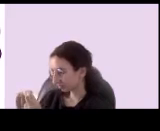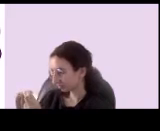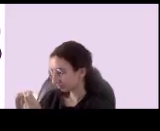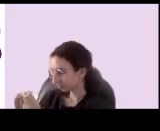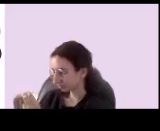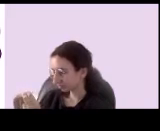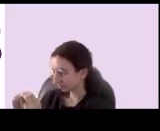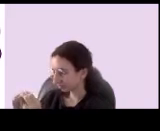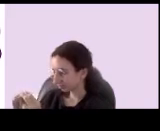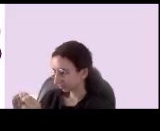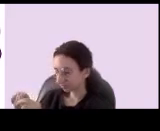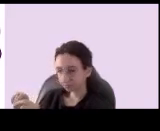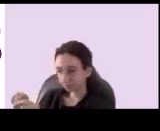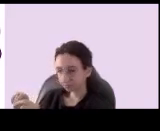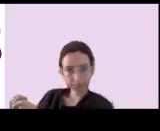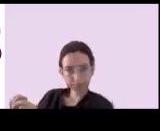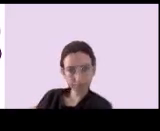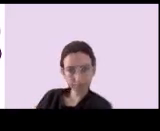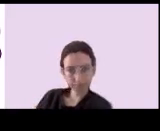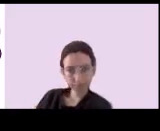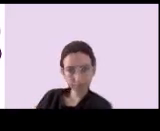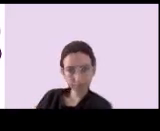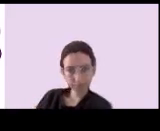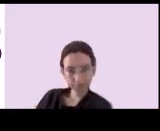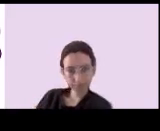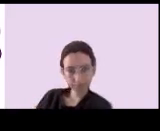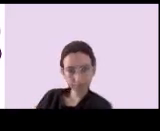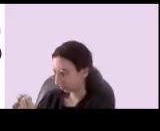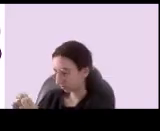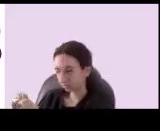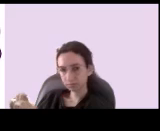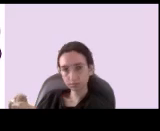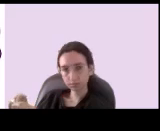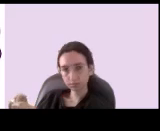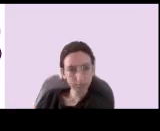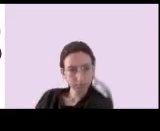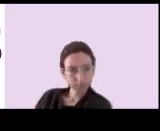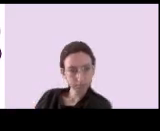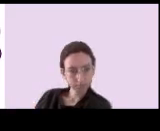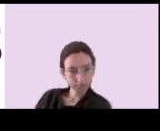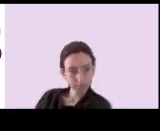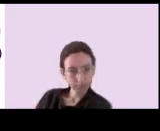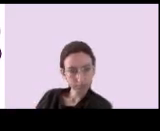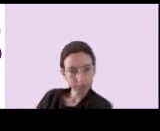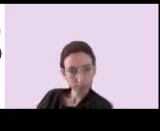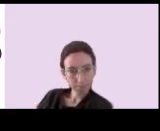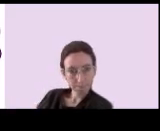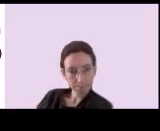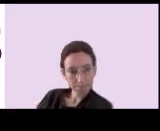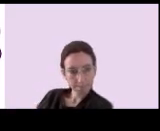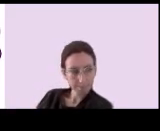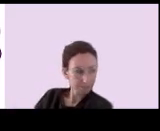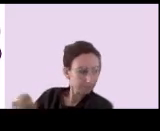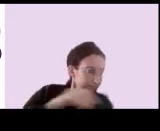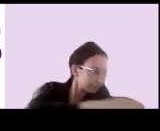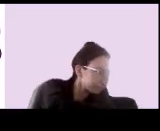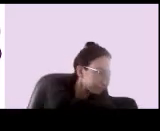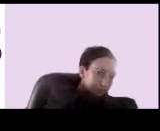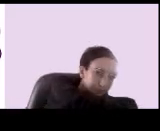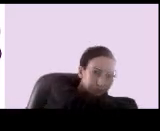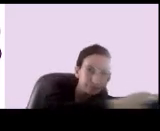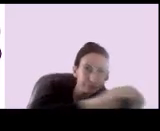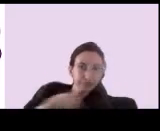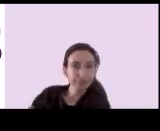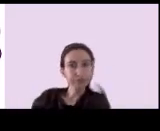instrument. In both situations, we have a strong interaction between the string of the violin and the